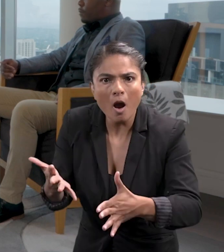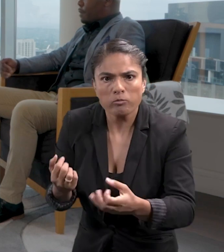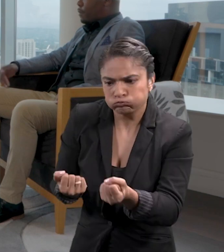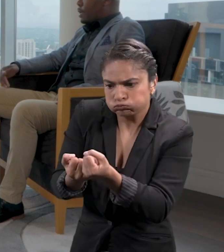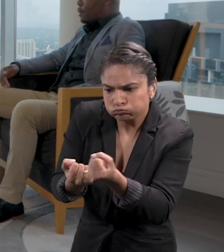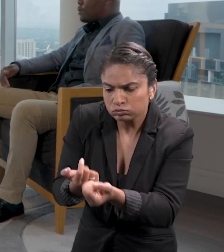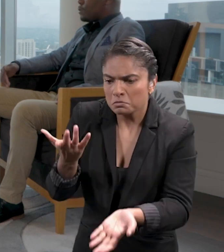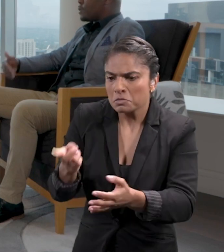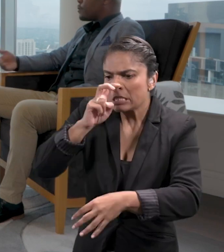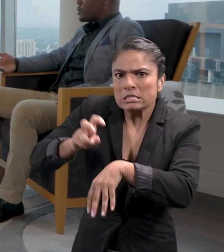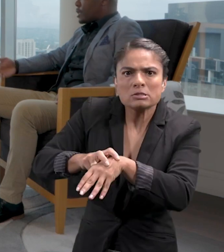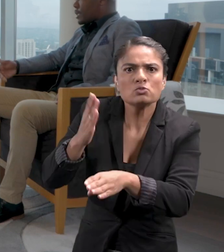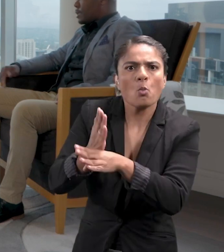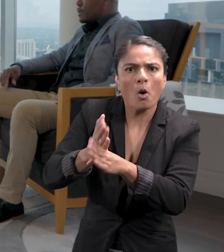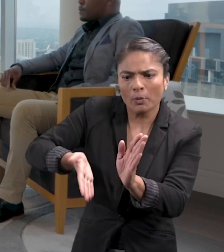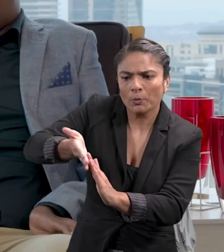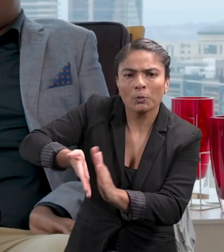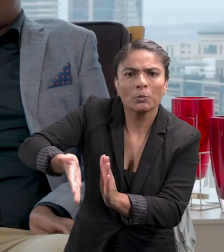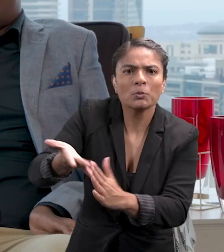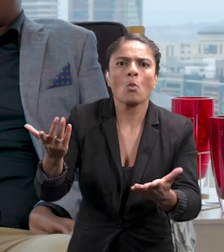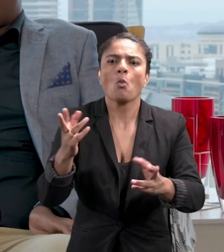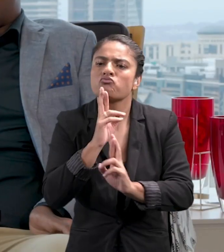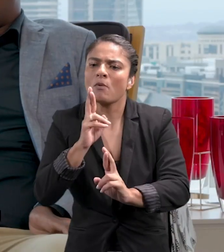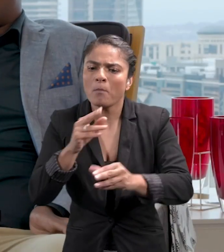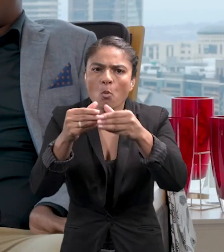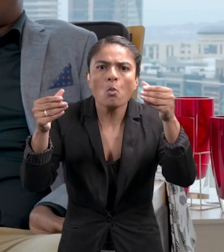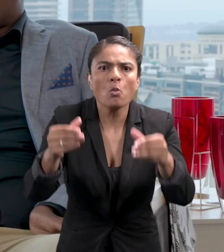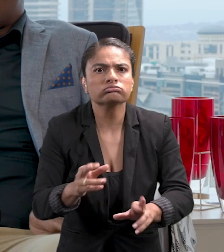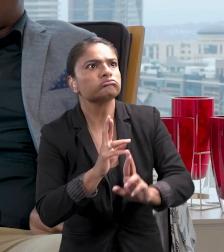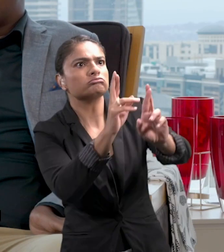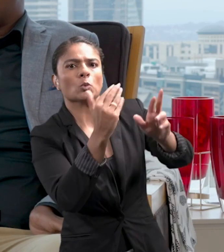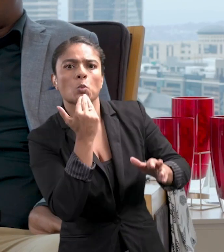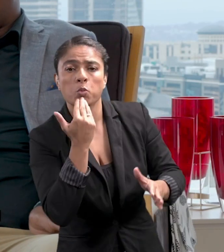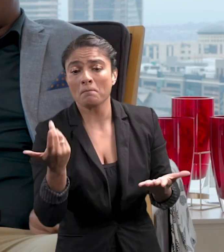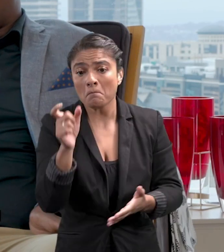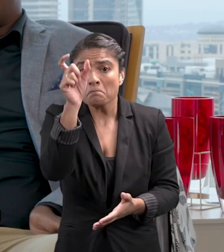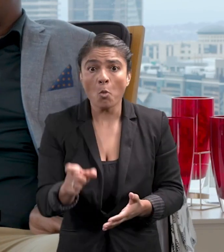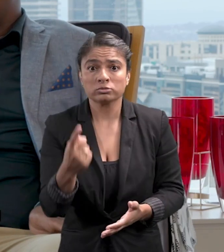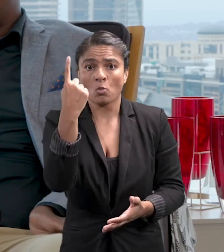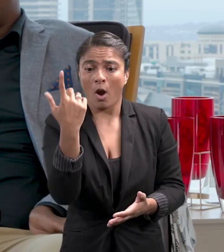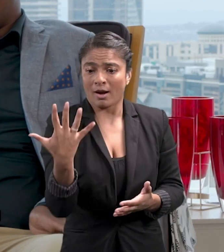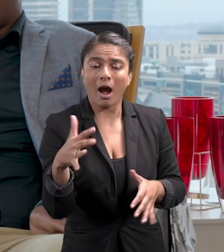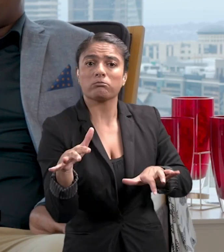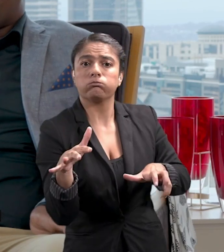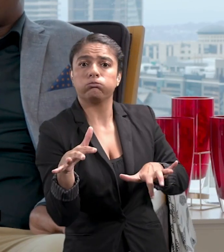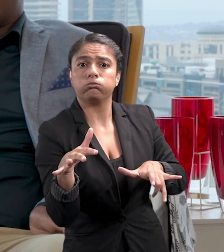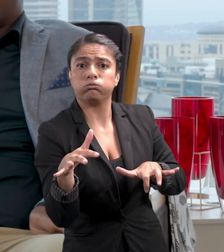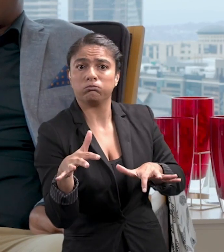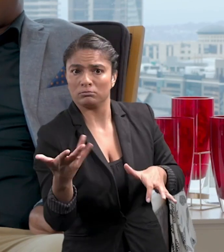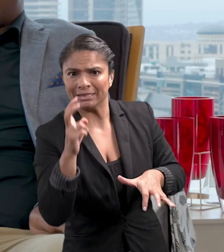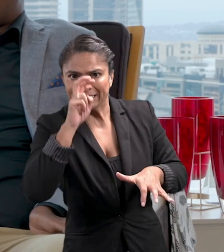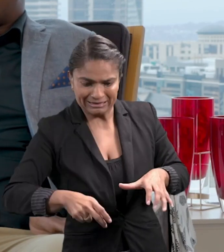require from your employer or your reporting structure. We'll make a practical example. As a person with using or typing using one